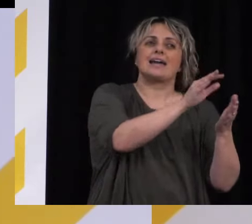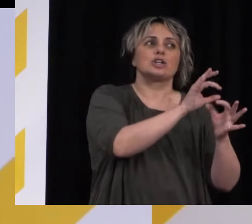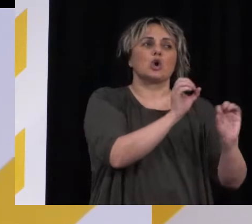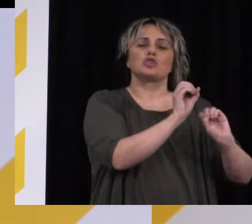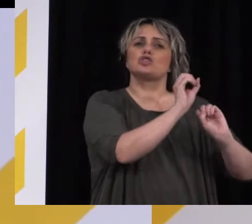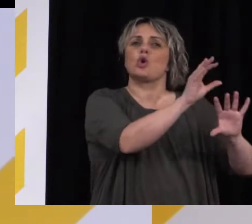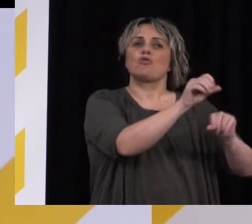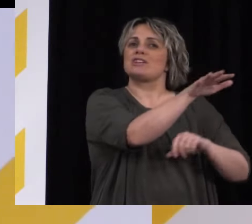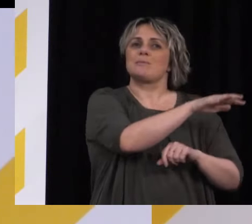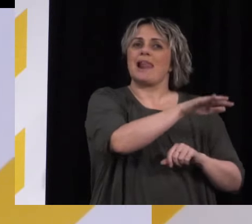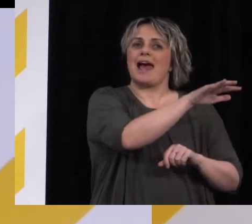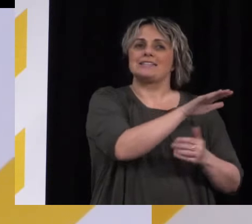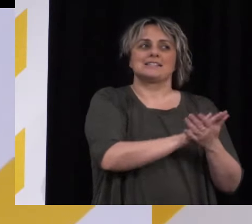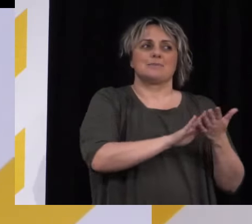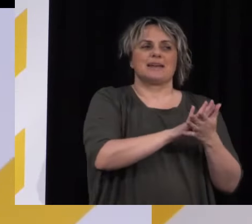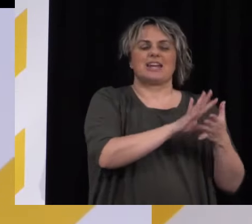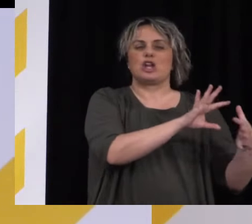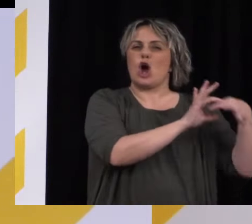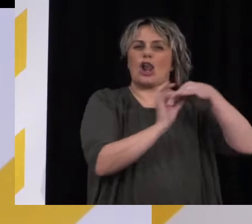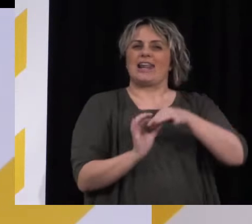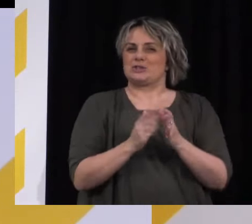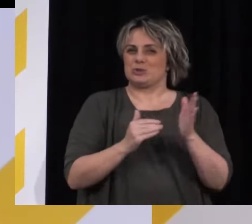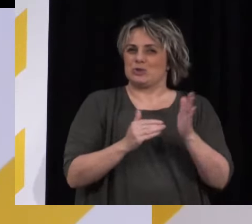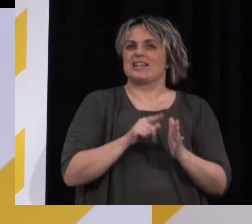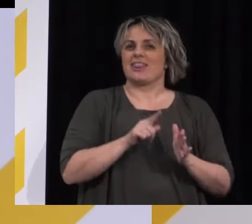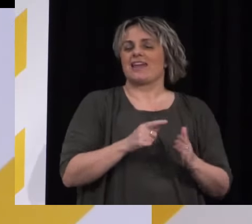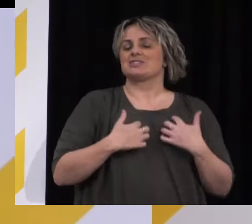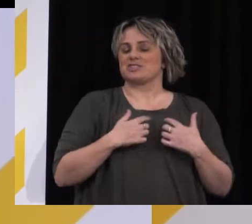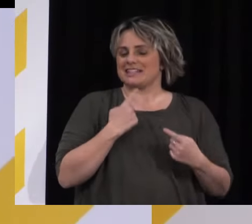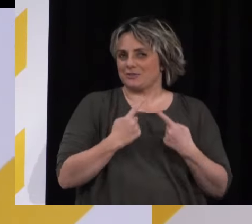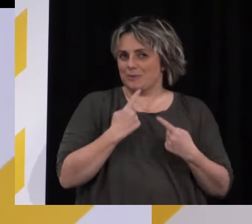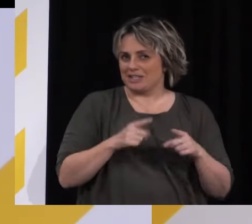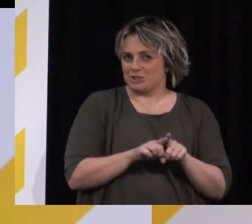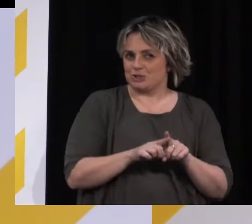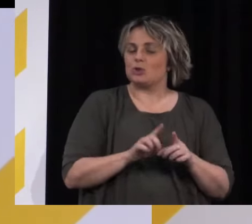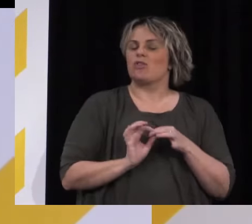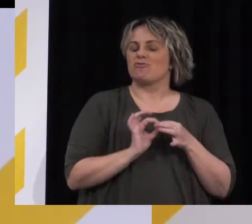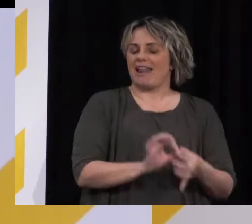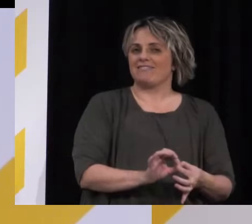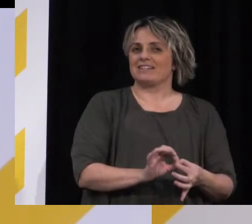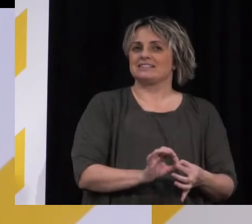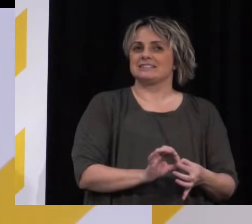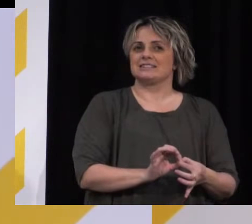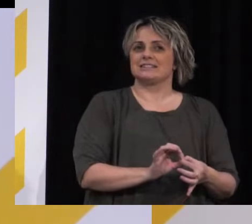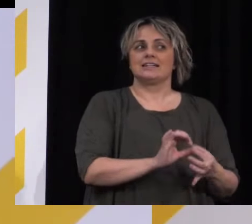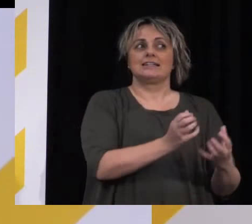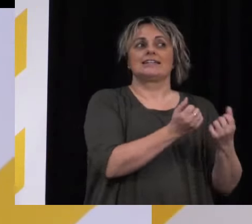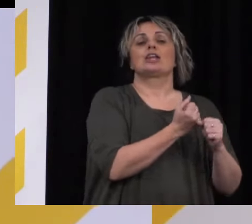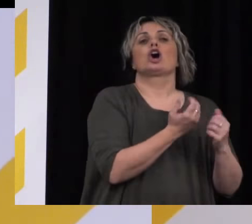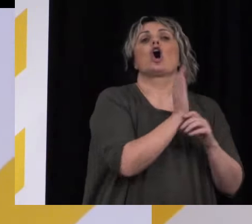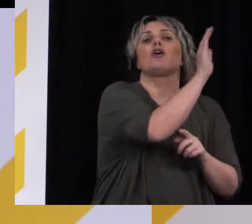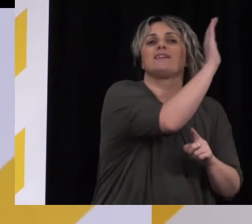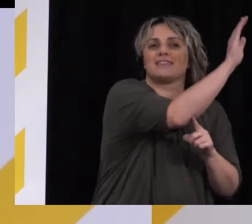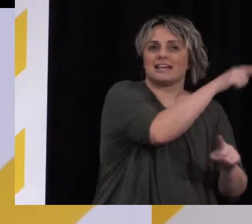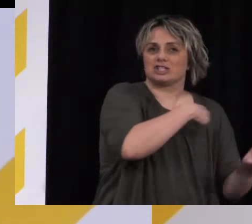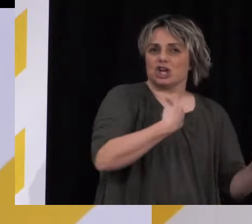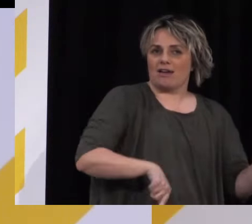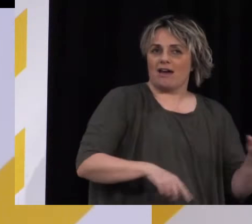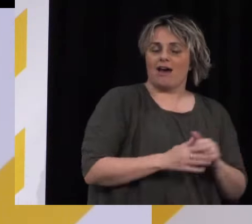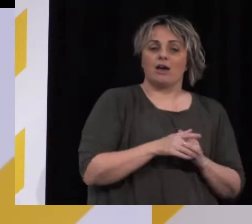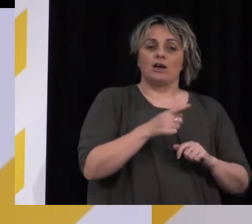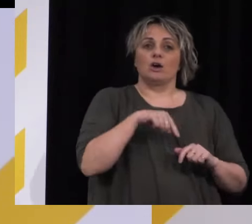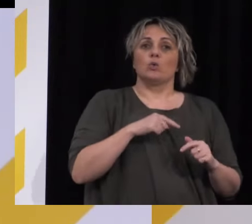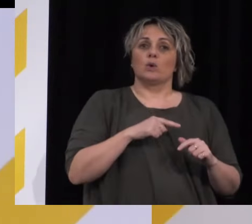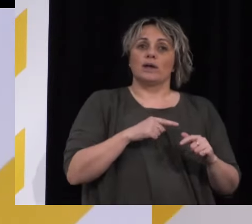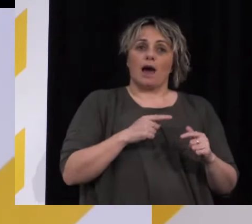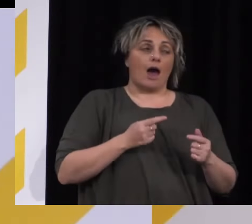that also seems to be relevant information. So we are working very closely to convey and to provide all of